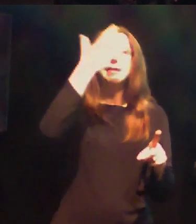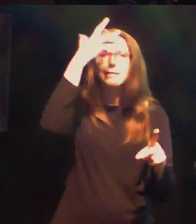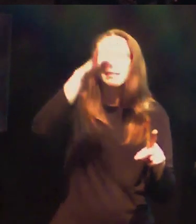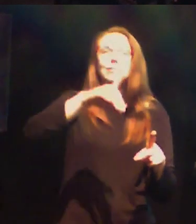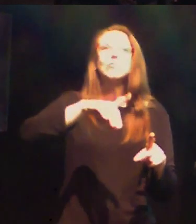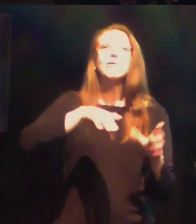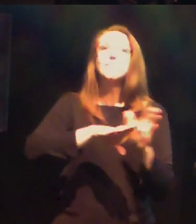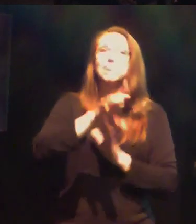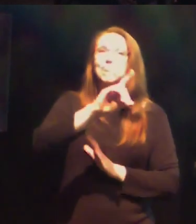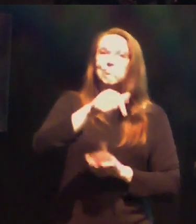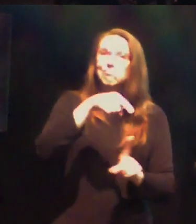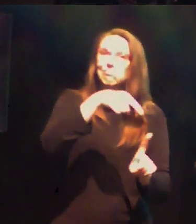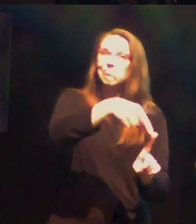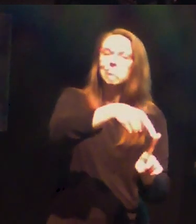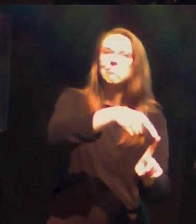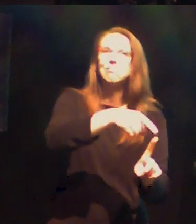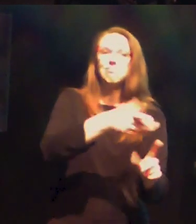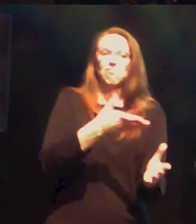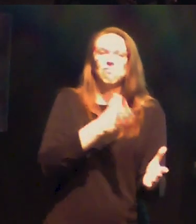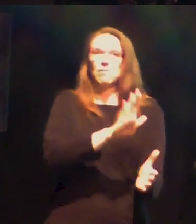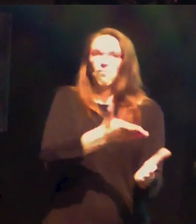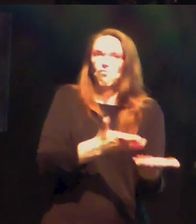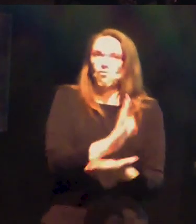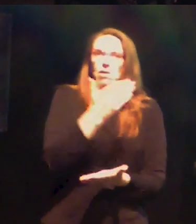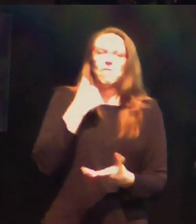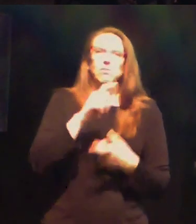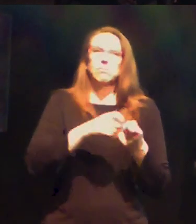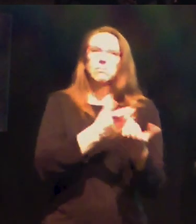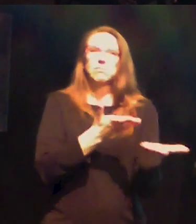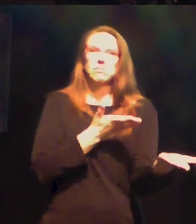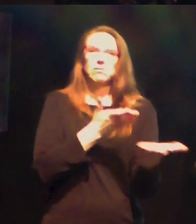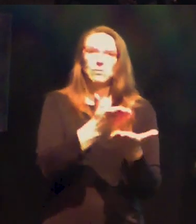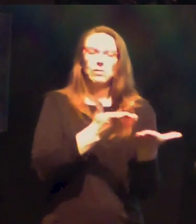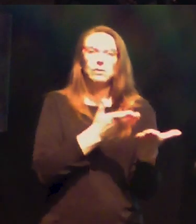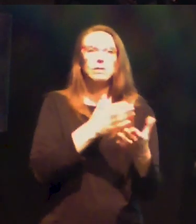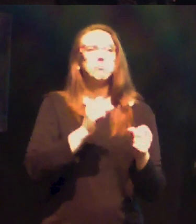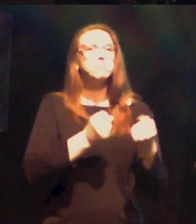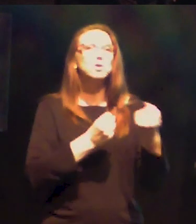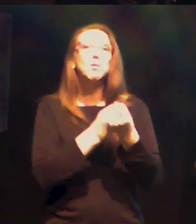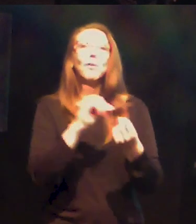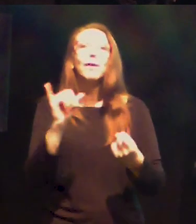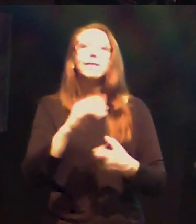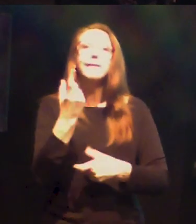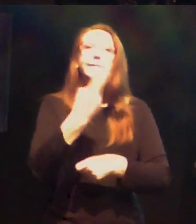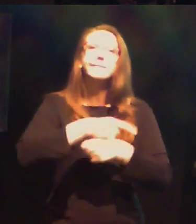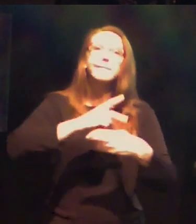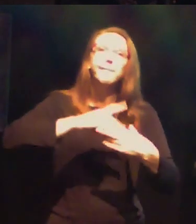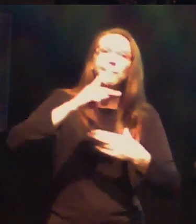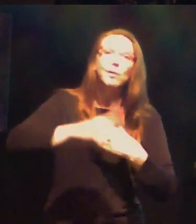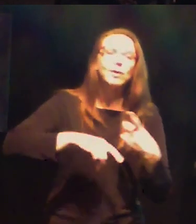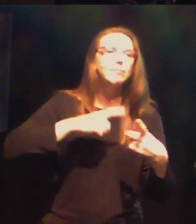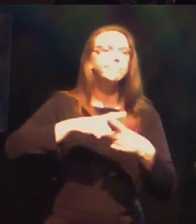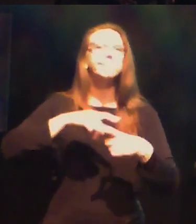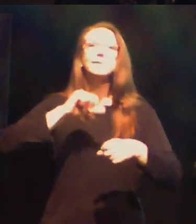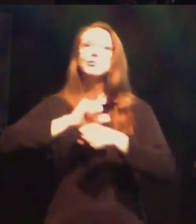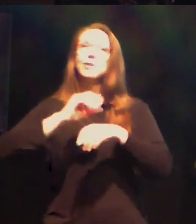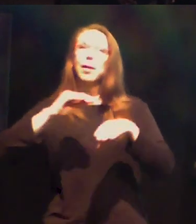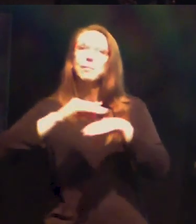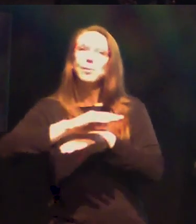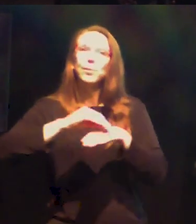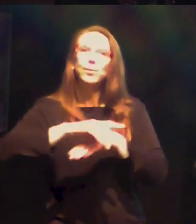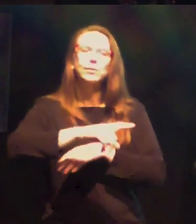disability, they are entitled to have certain services, which can be support, such as day programs, job coaching,